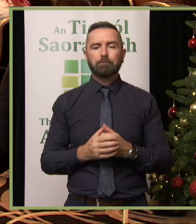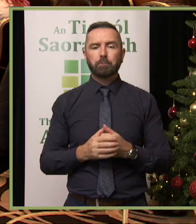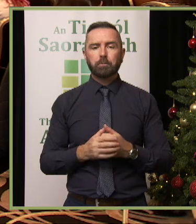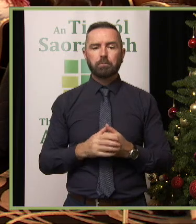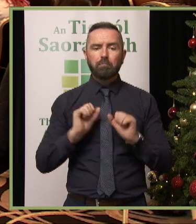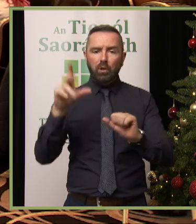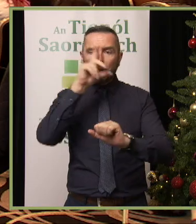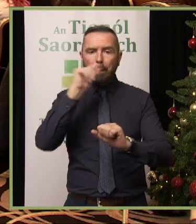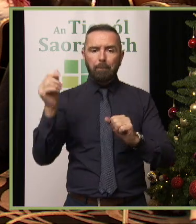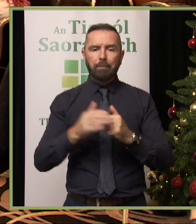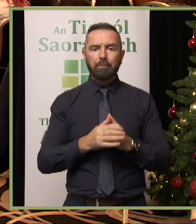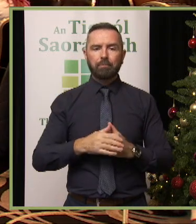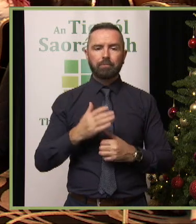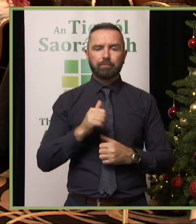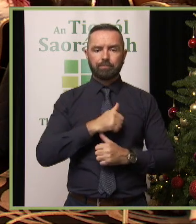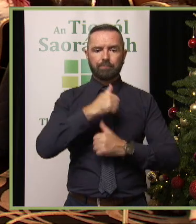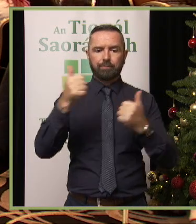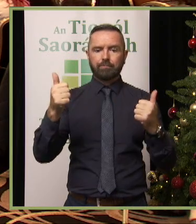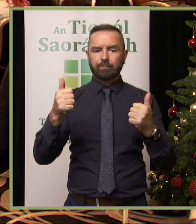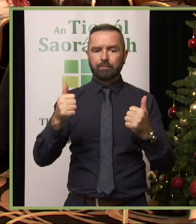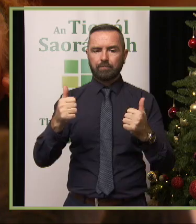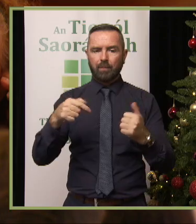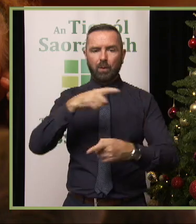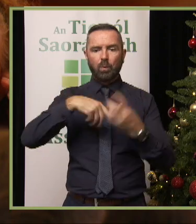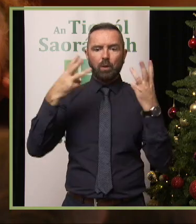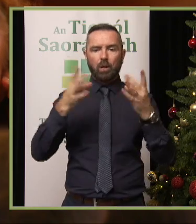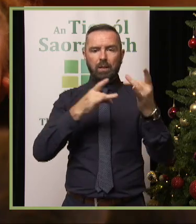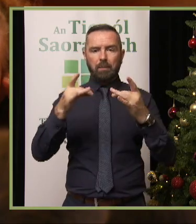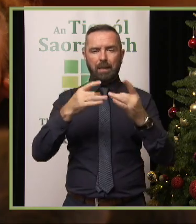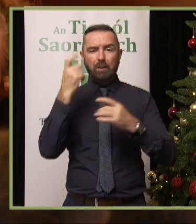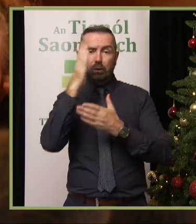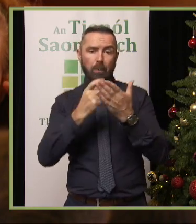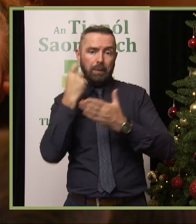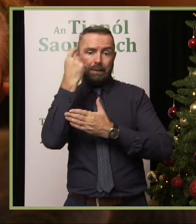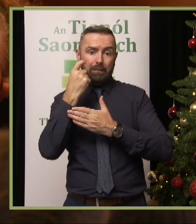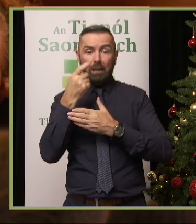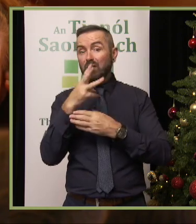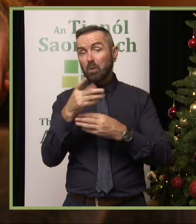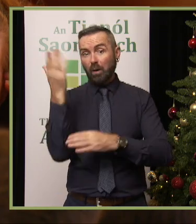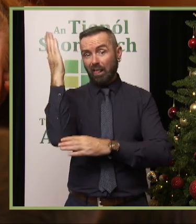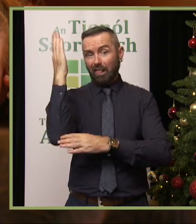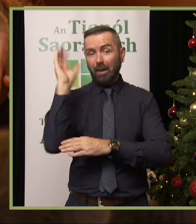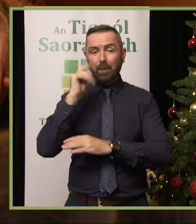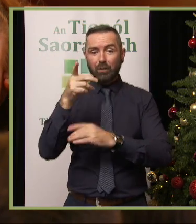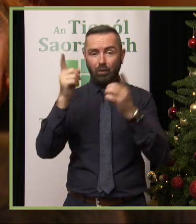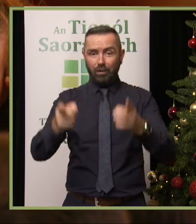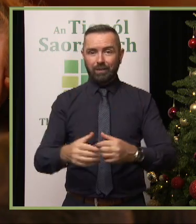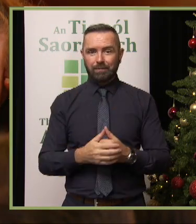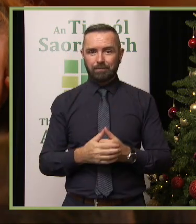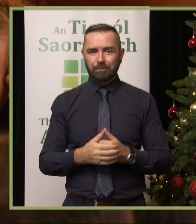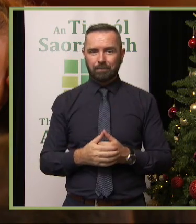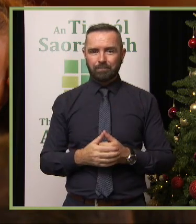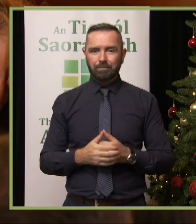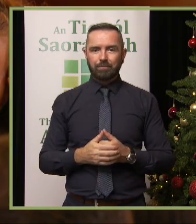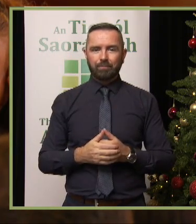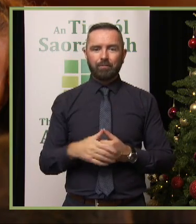Elaine? Hi, we actually just wanted to make a consideration. Actually, do you want to give it because you're wording? Okay. Fiona,